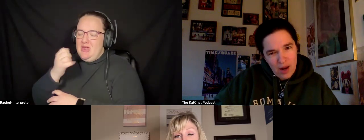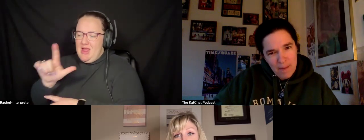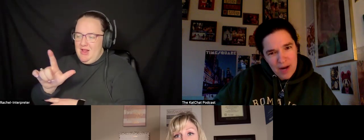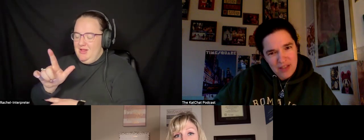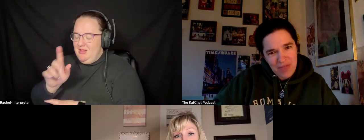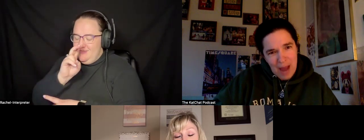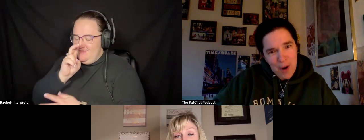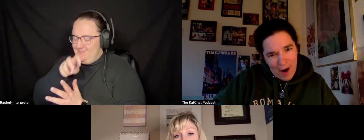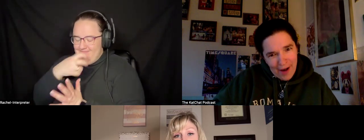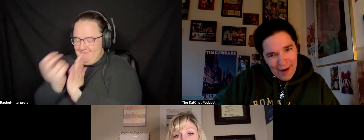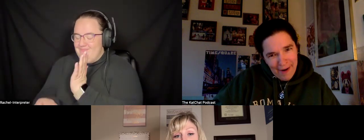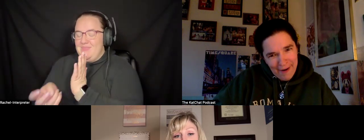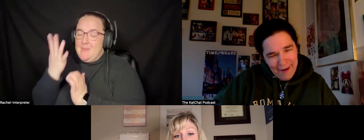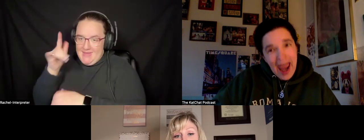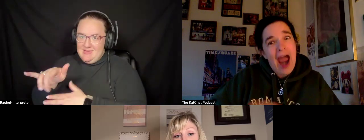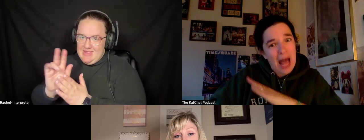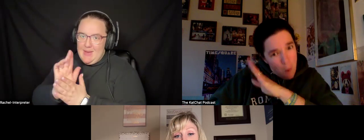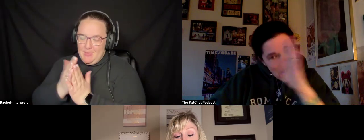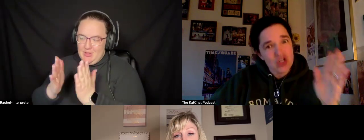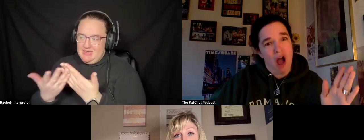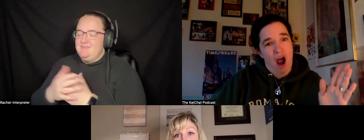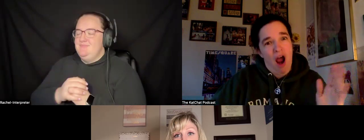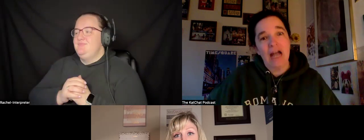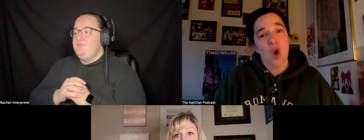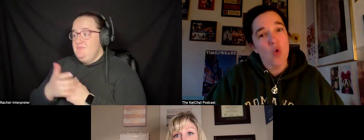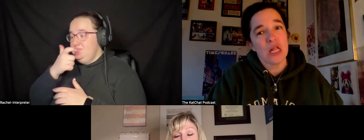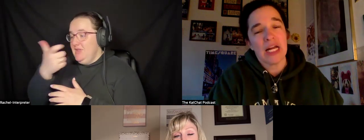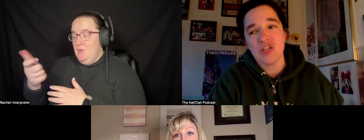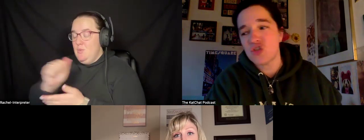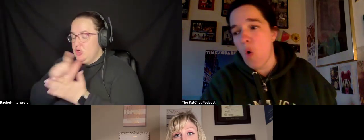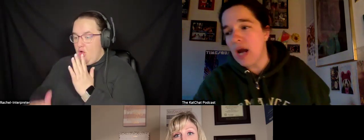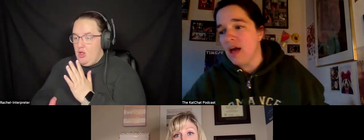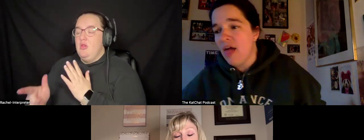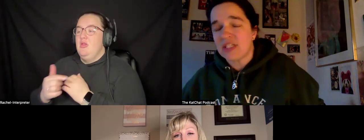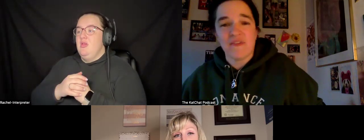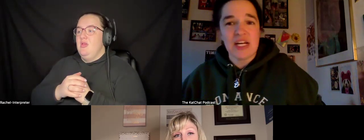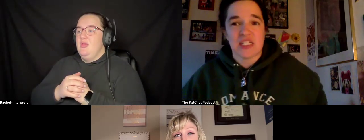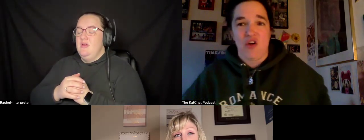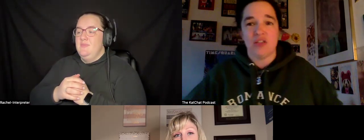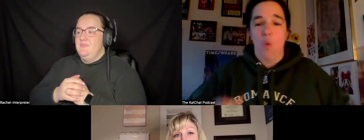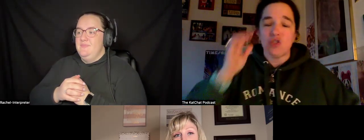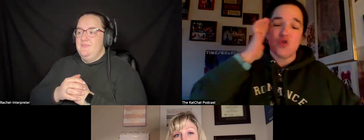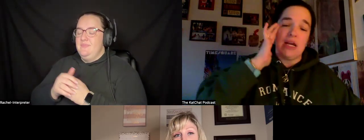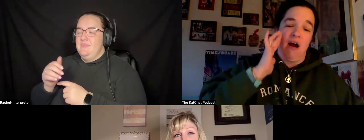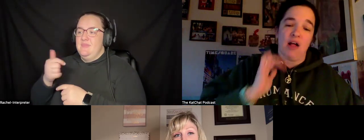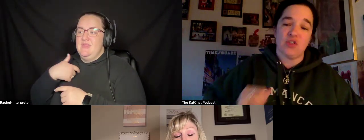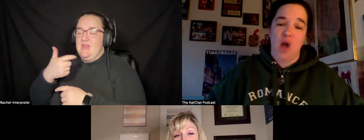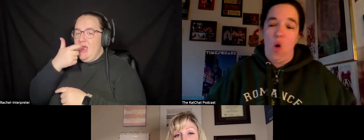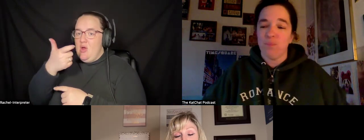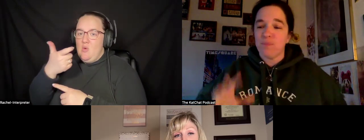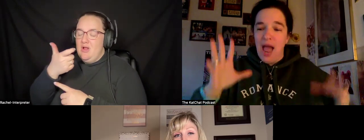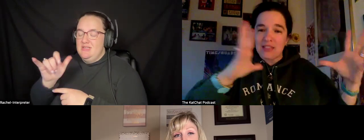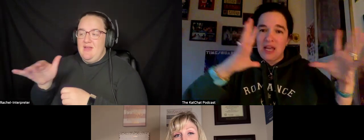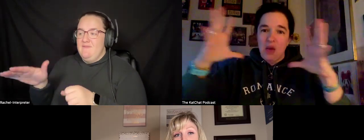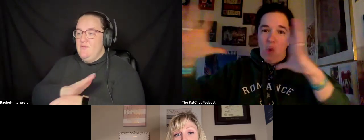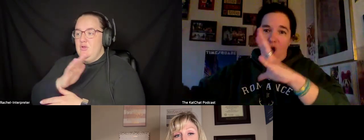hole because of that book. And I watched it all. I totally enjoyed the TV doing One Tree Hill,